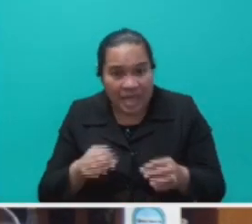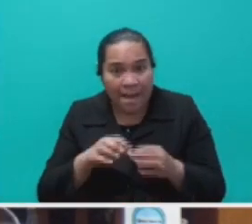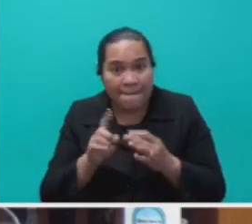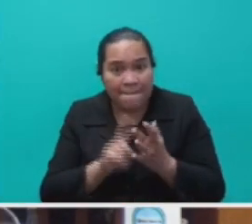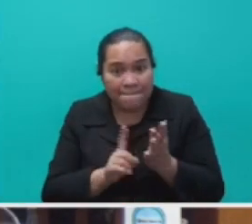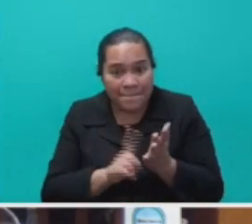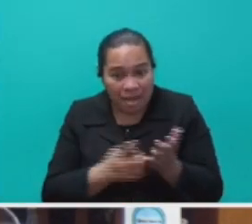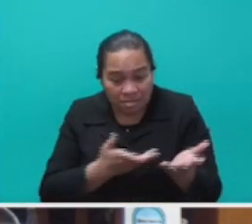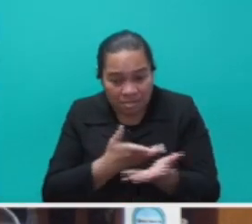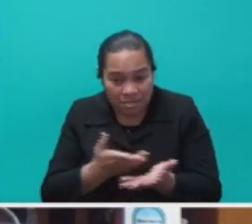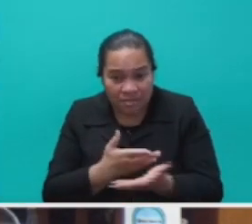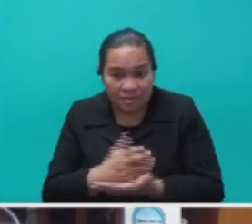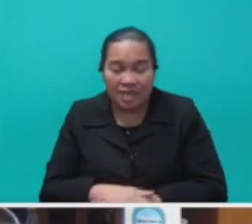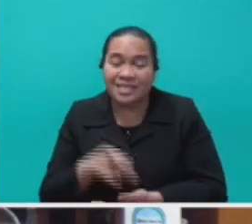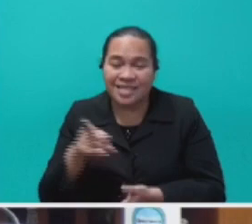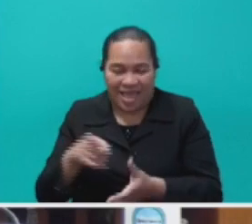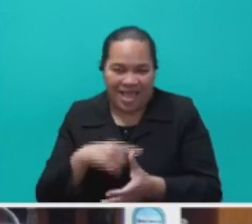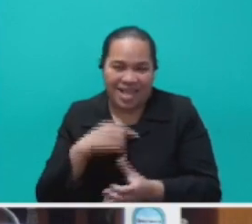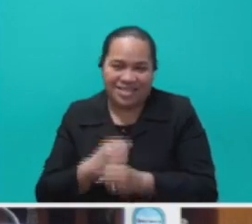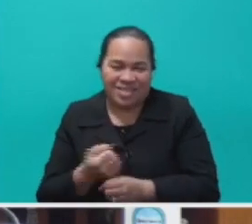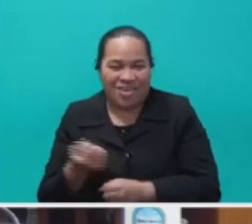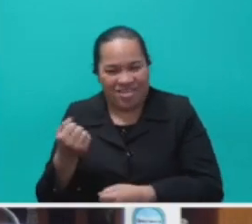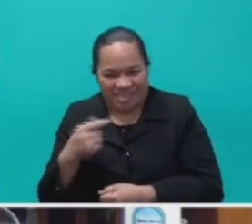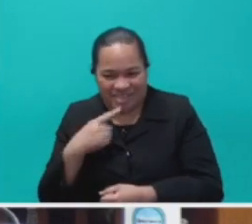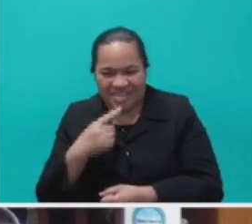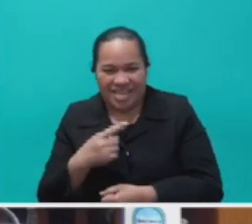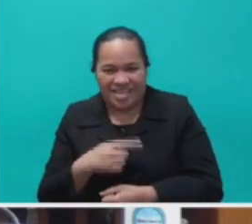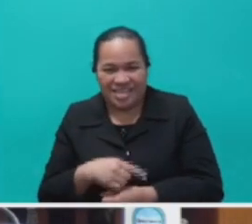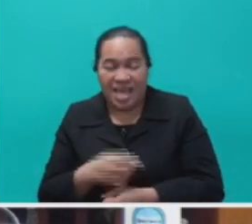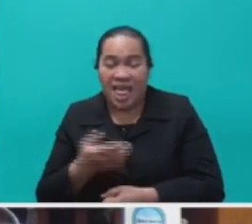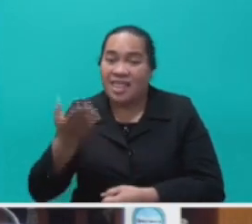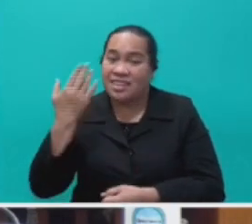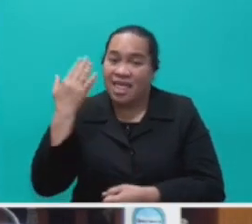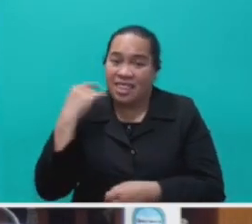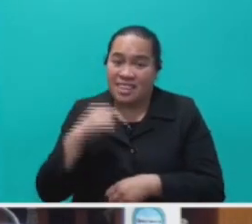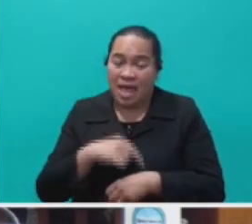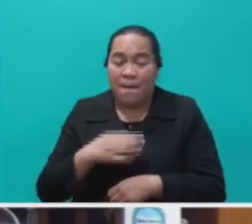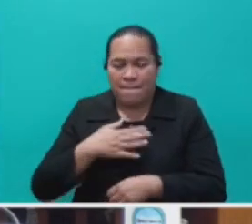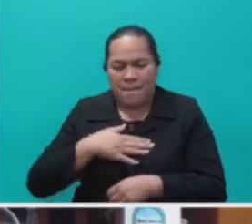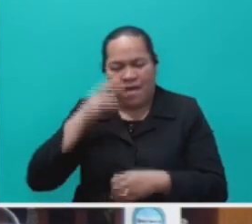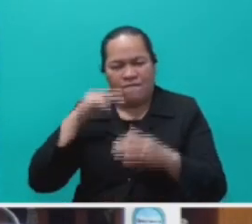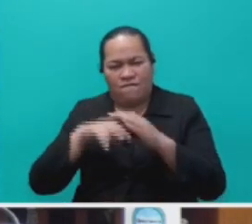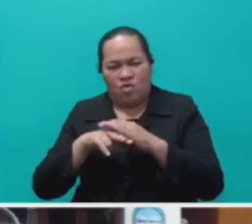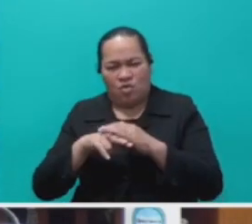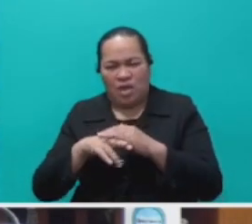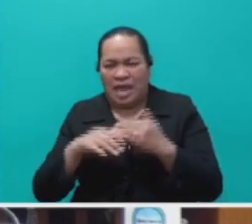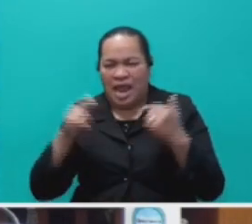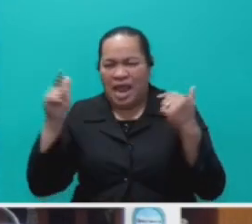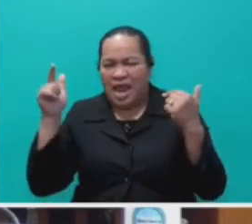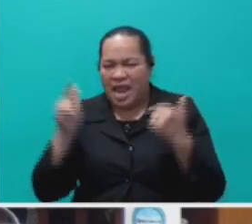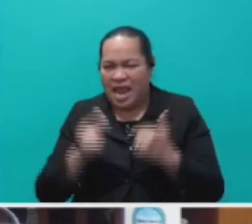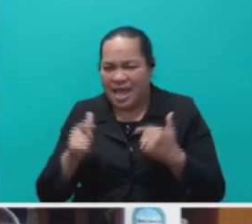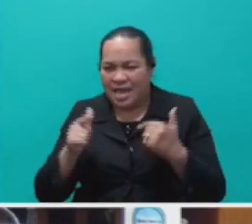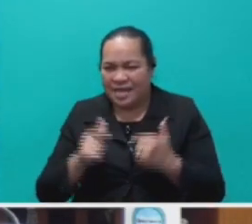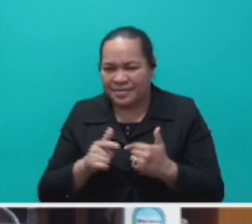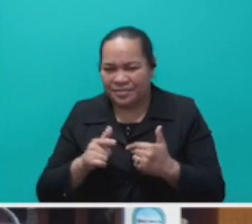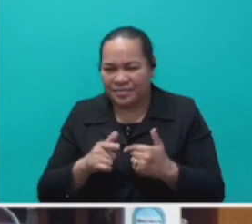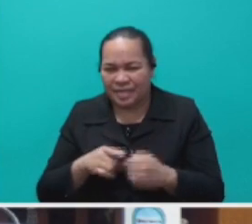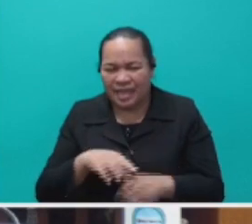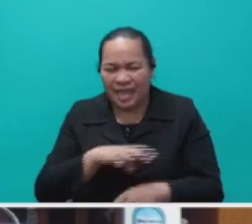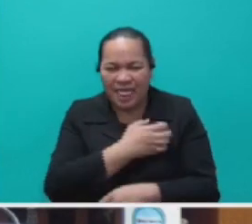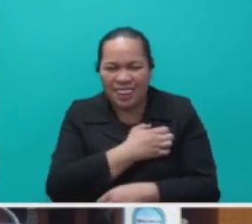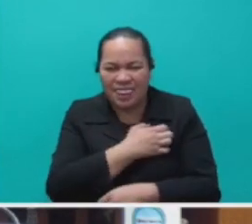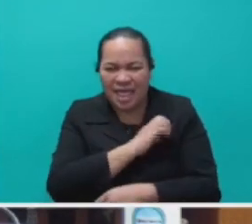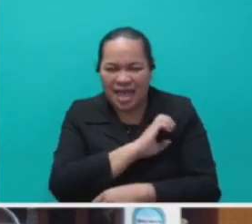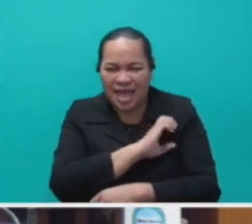as explained by the Honourable Attorney General, that time, in my view, it lacked the energy it